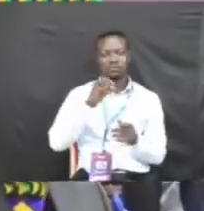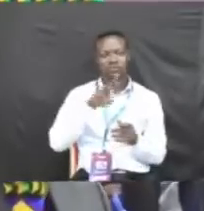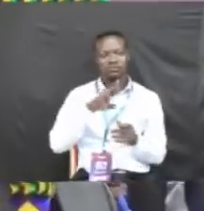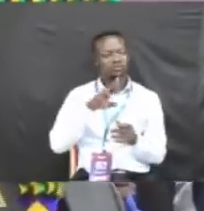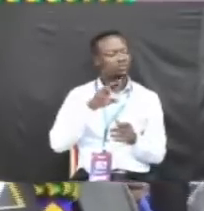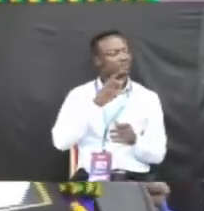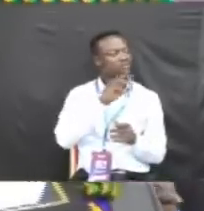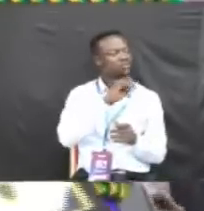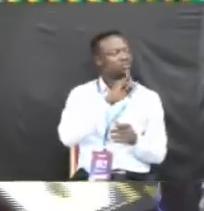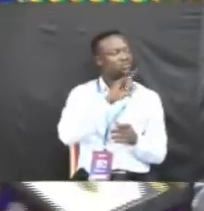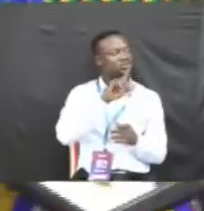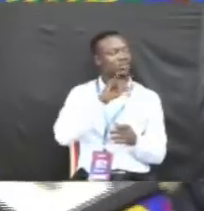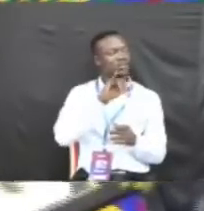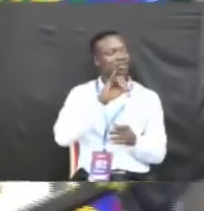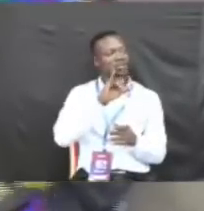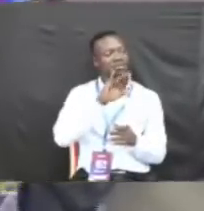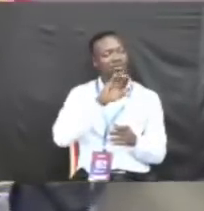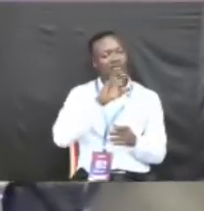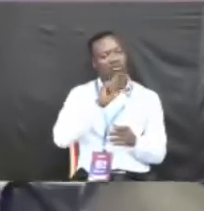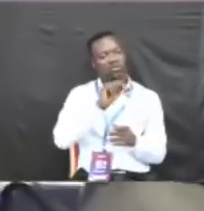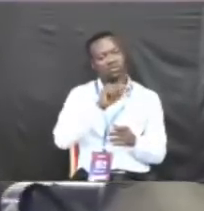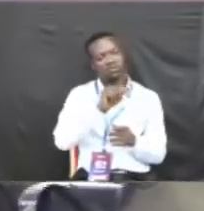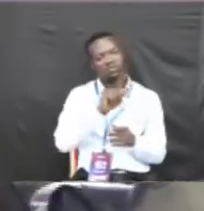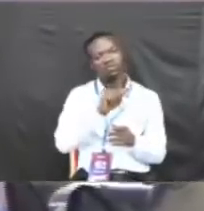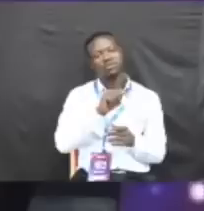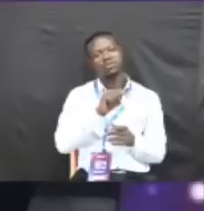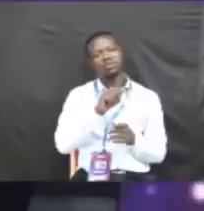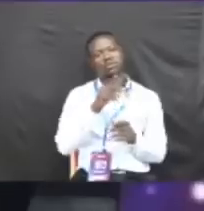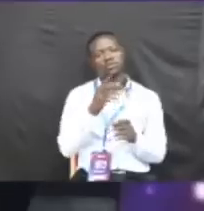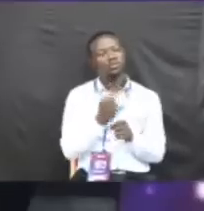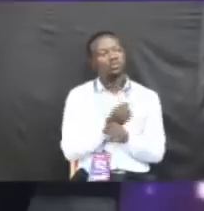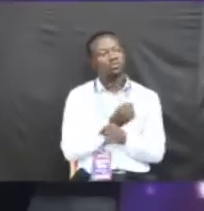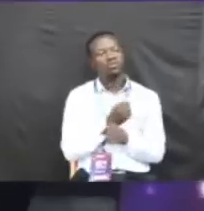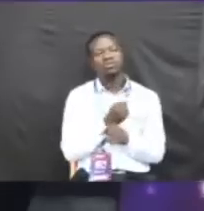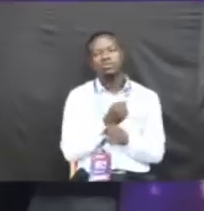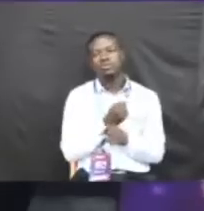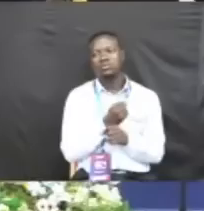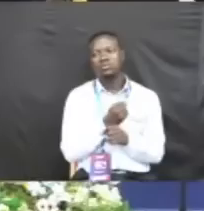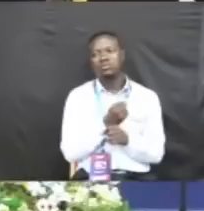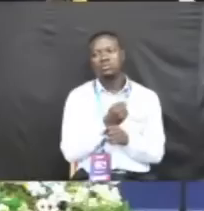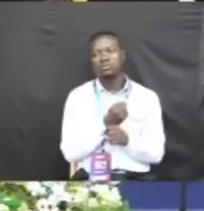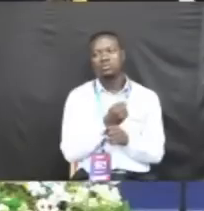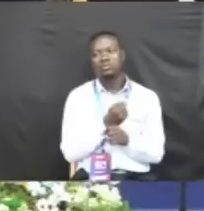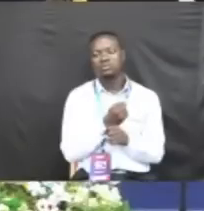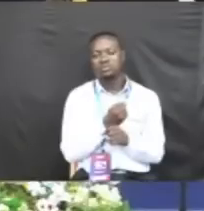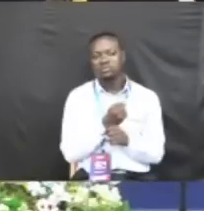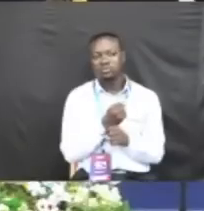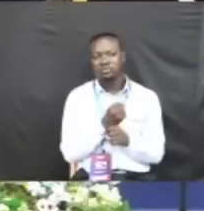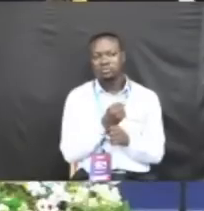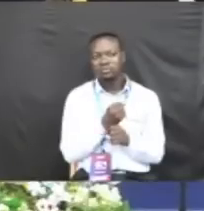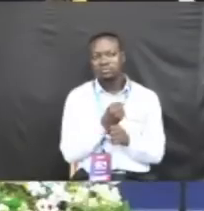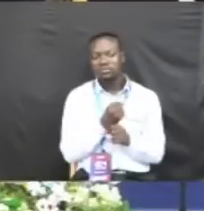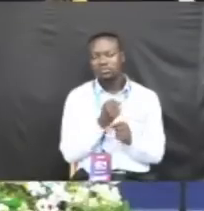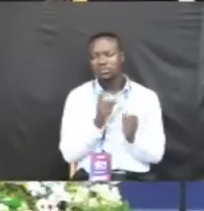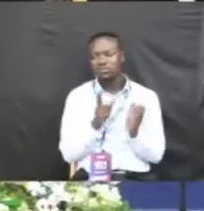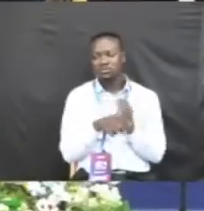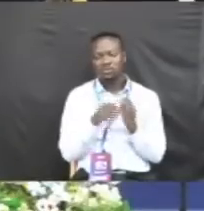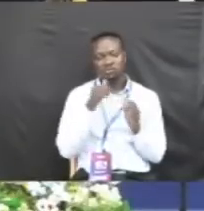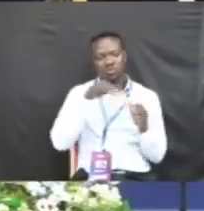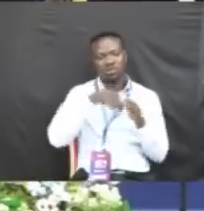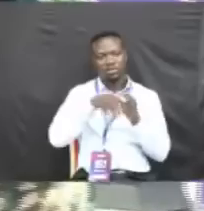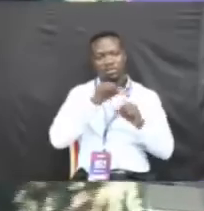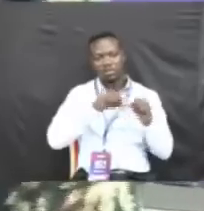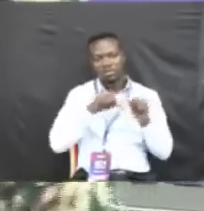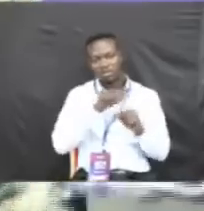Meliscent Agima Agima won the UNESCO L'Oreal Women in Science